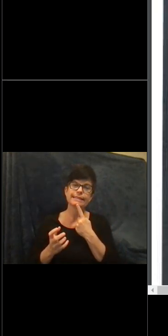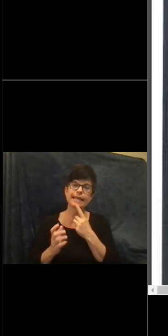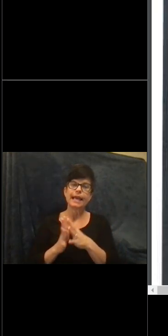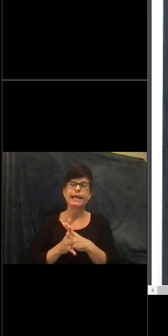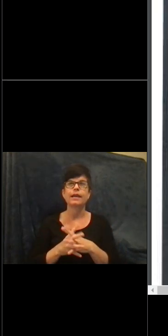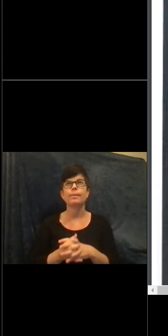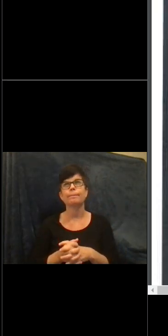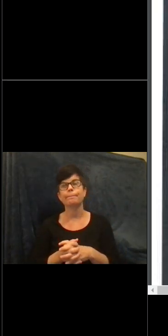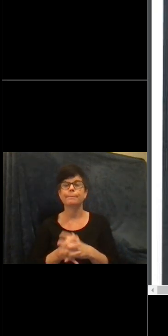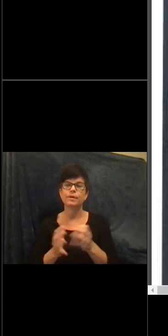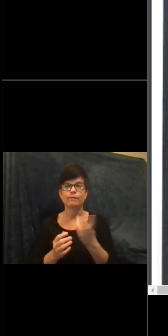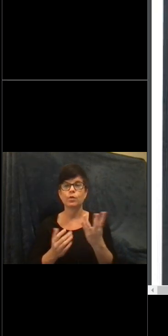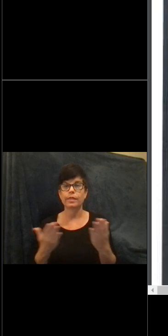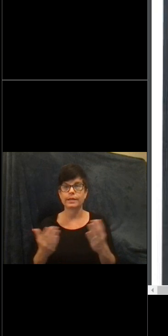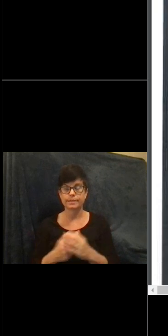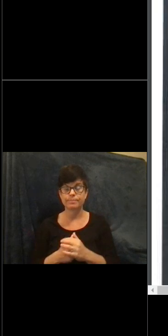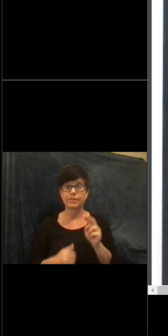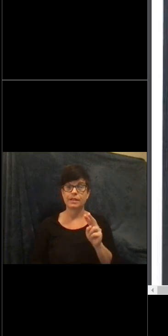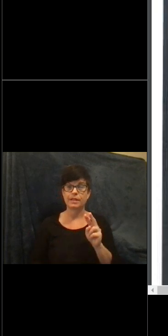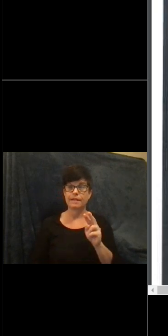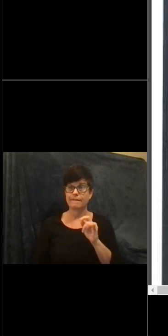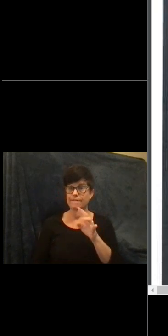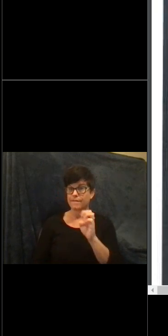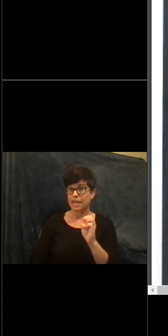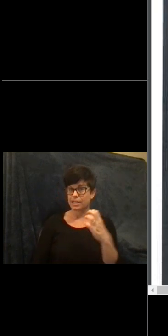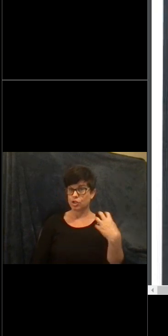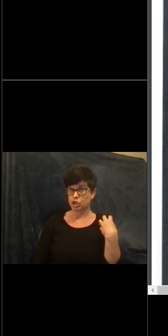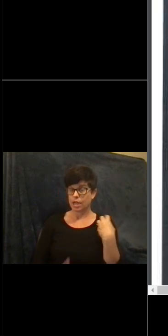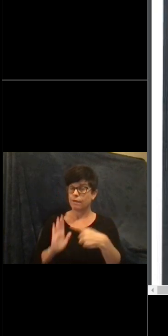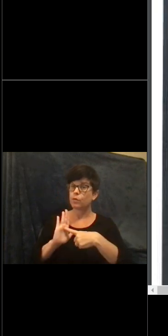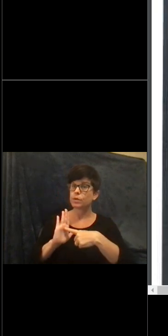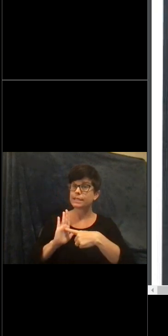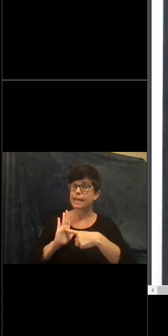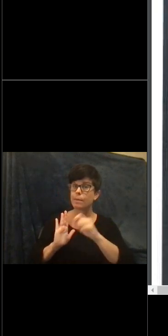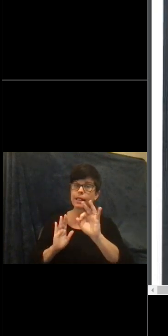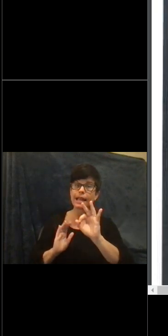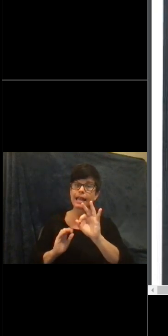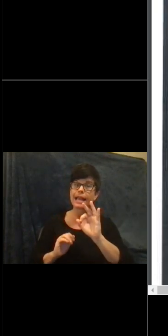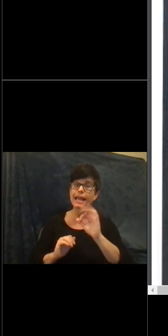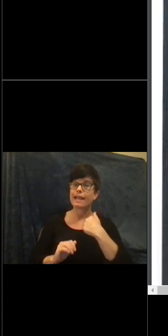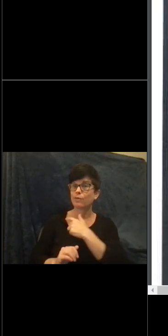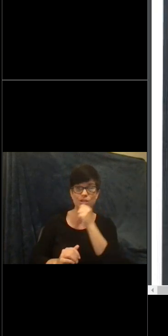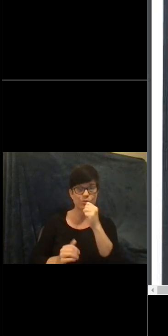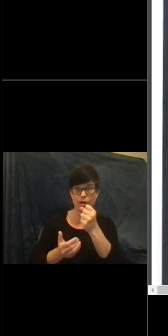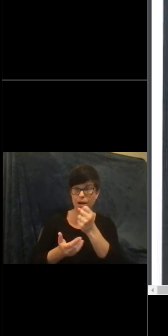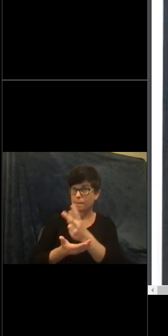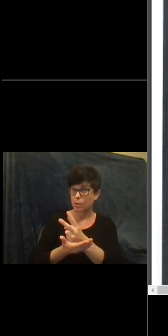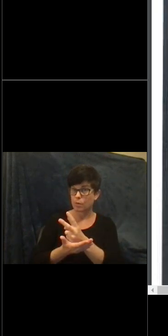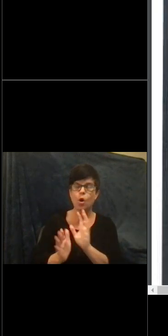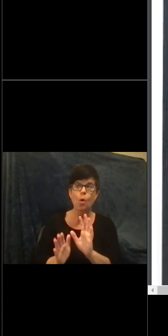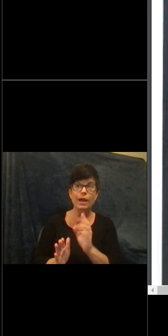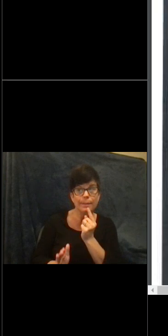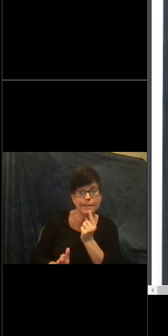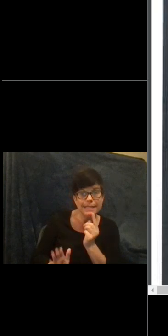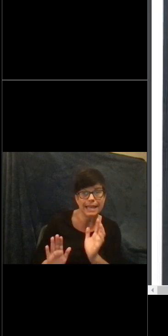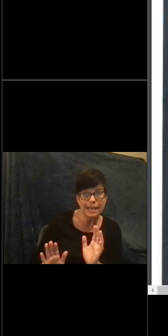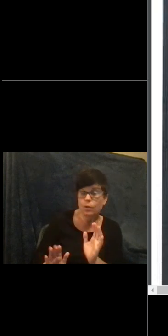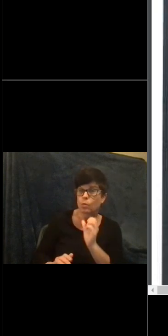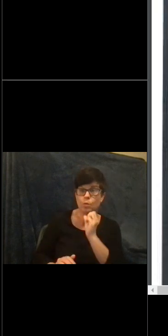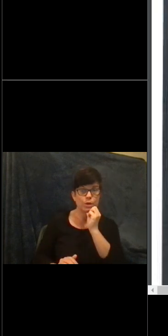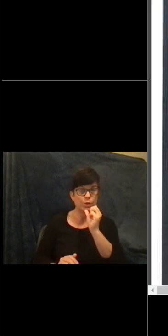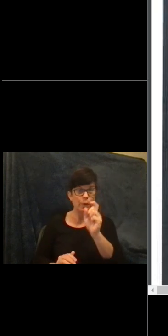is, Vice Chair, you know, for example, if we do not approve to extend, let me just say, I mean, we don't have to do